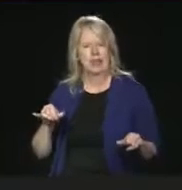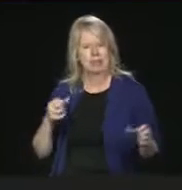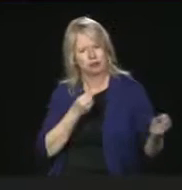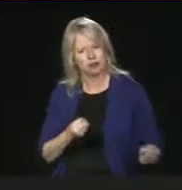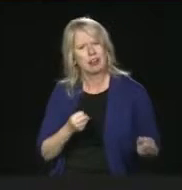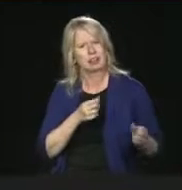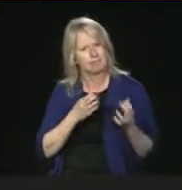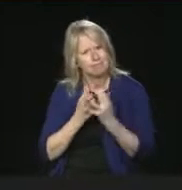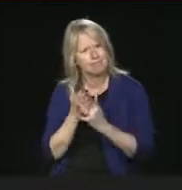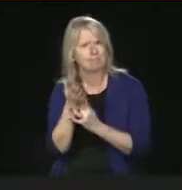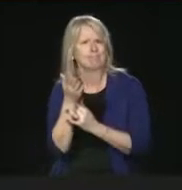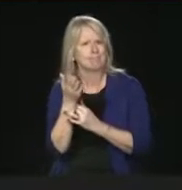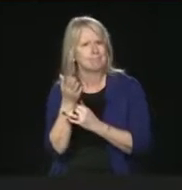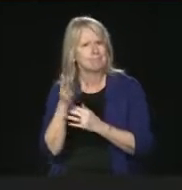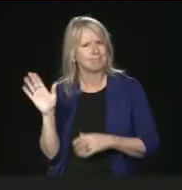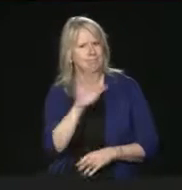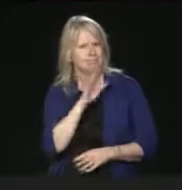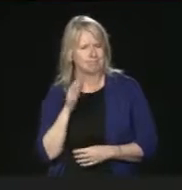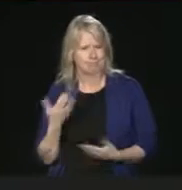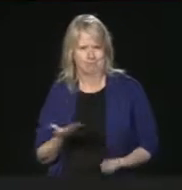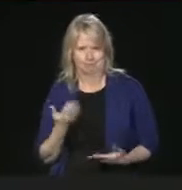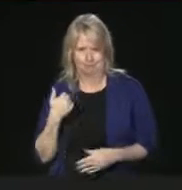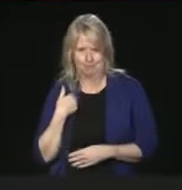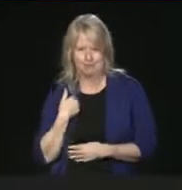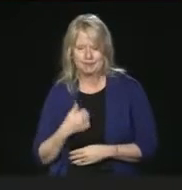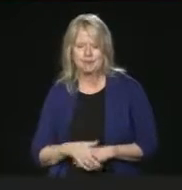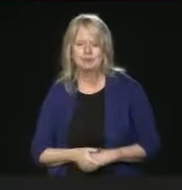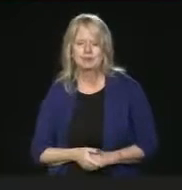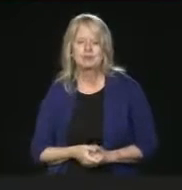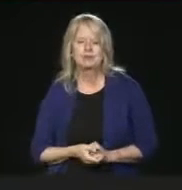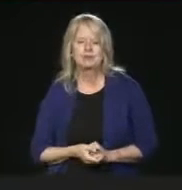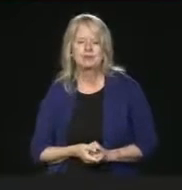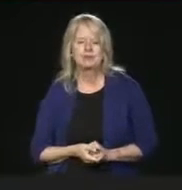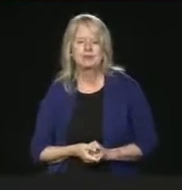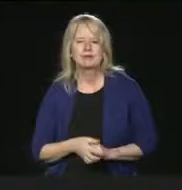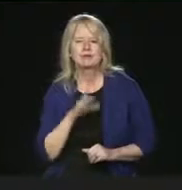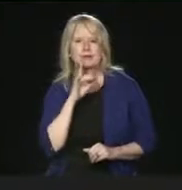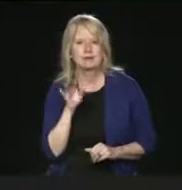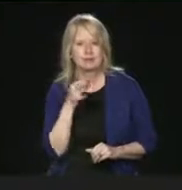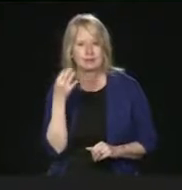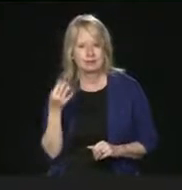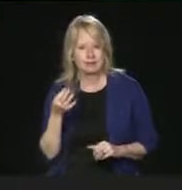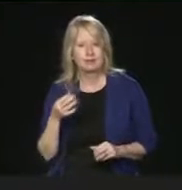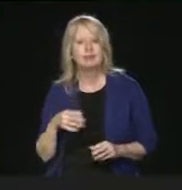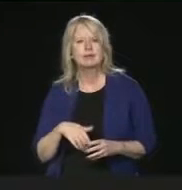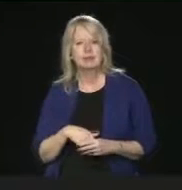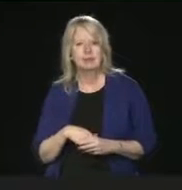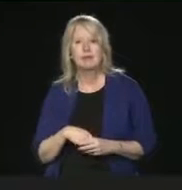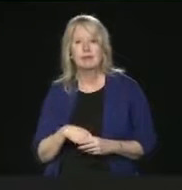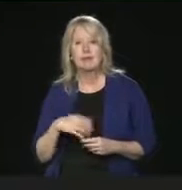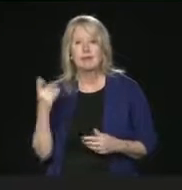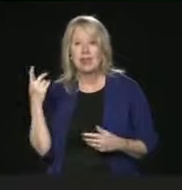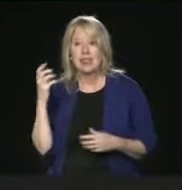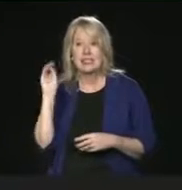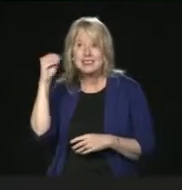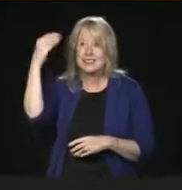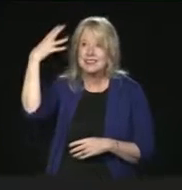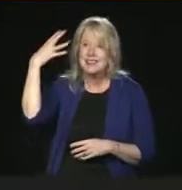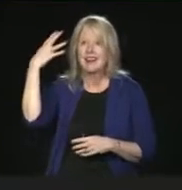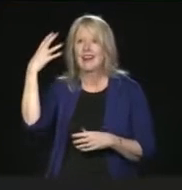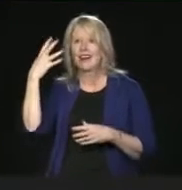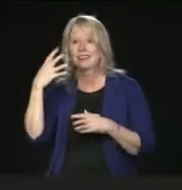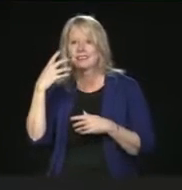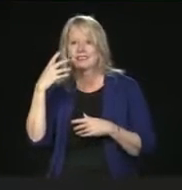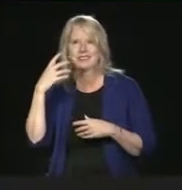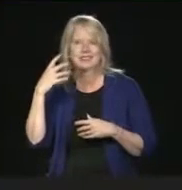country. Le beau temps commence à peine. It's starting to be nice outside, and people are more tempted to go outside. Don't